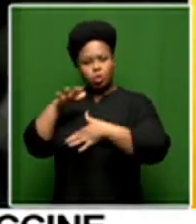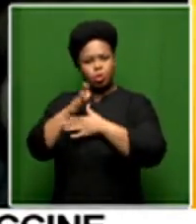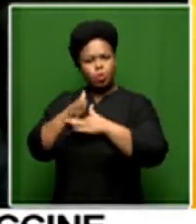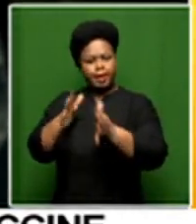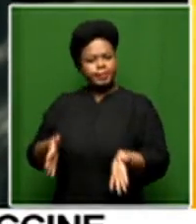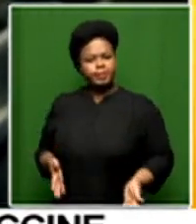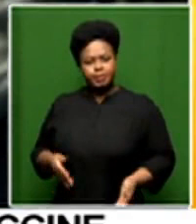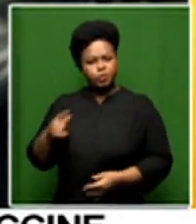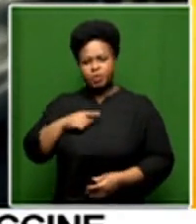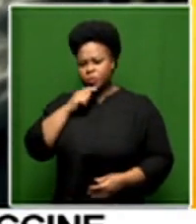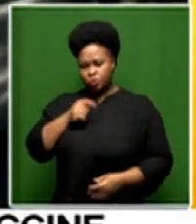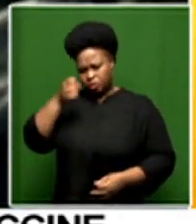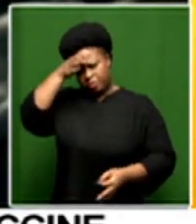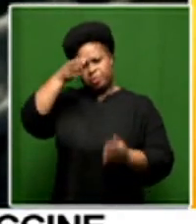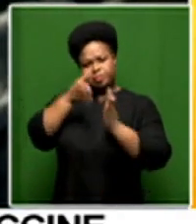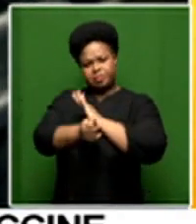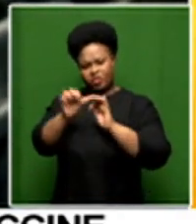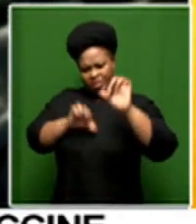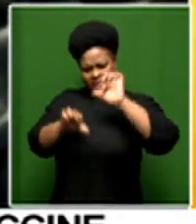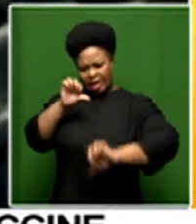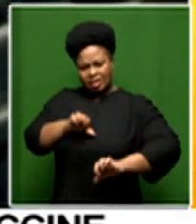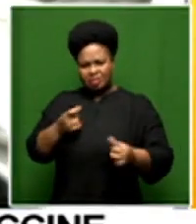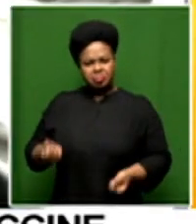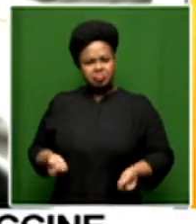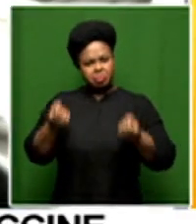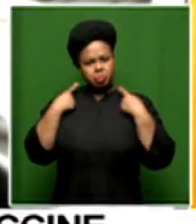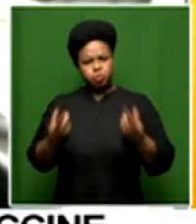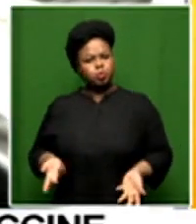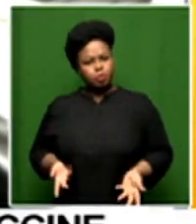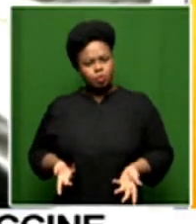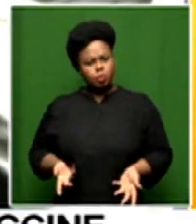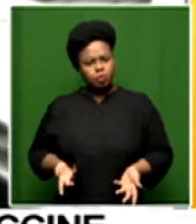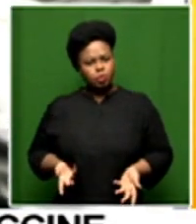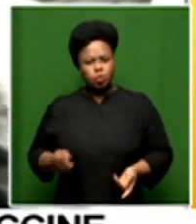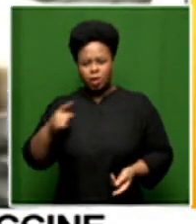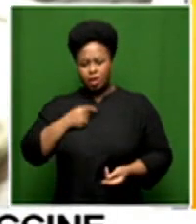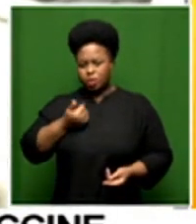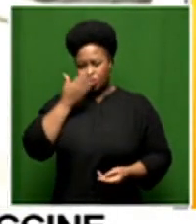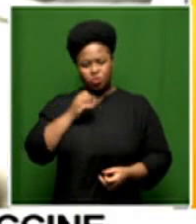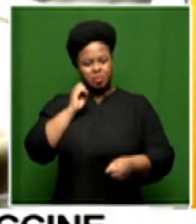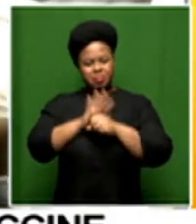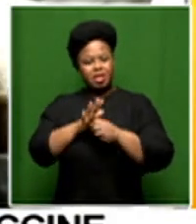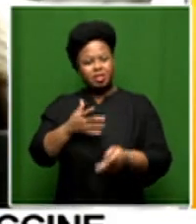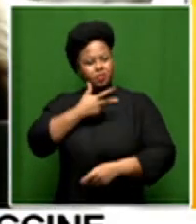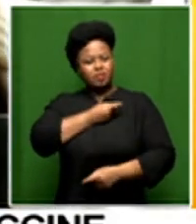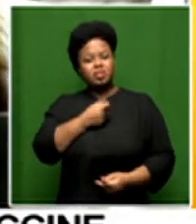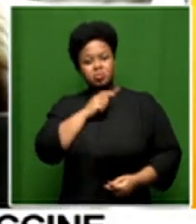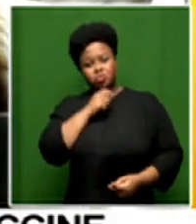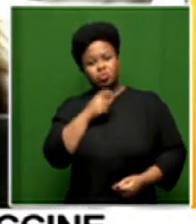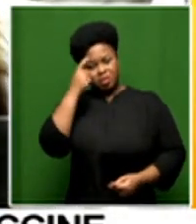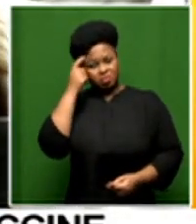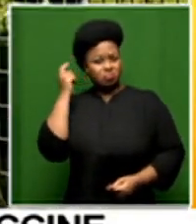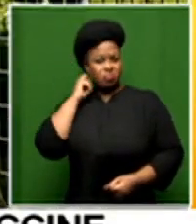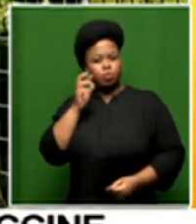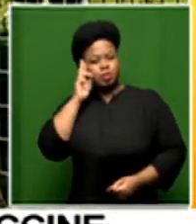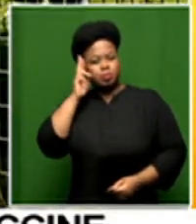be equipped to be at that level, the advanced level of understanding the actual impact of the vaccine? So we must take into